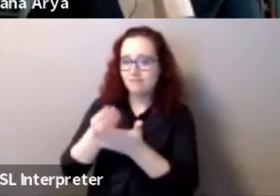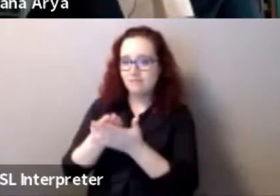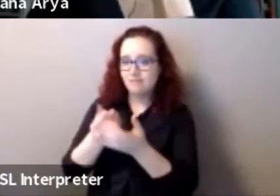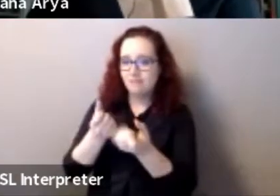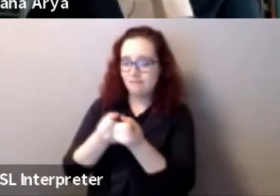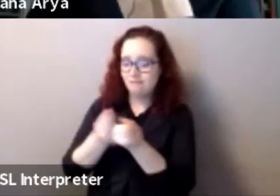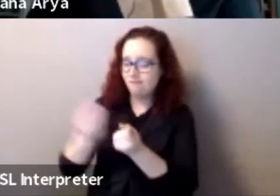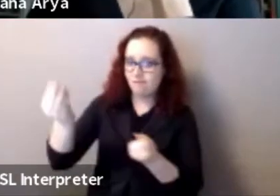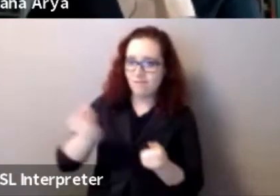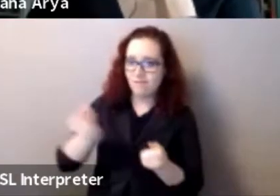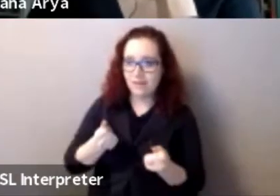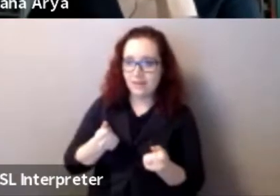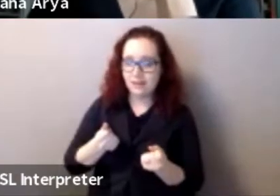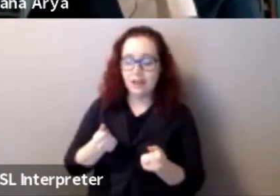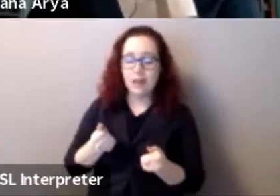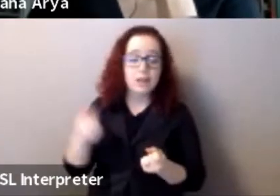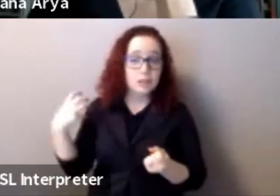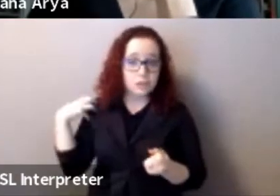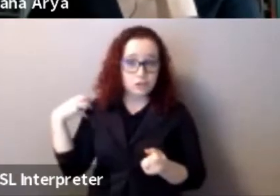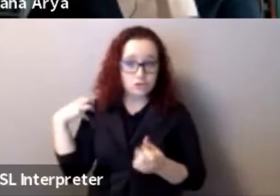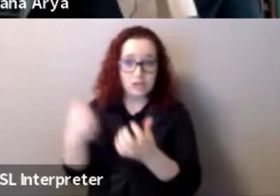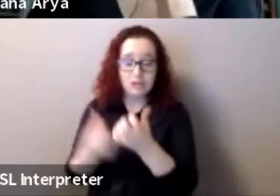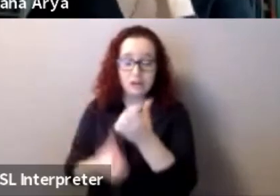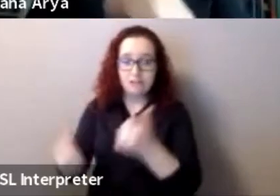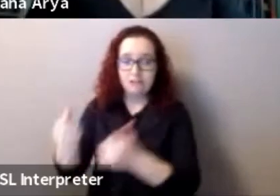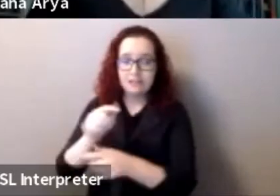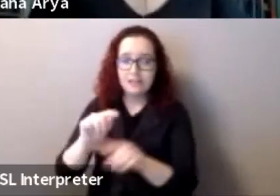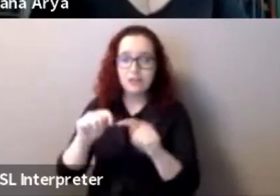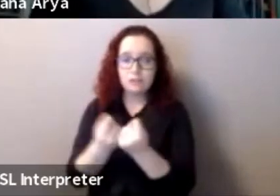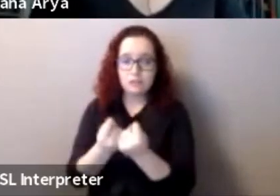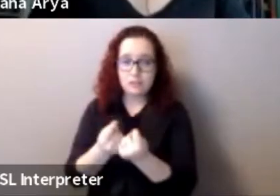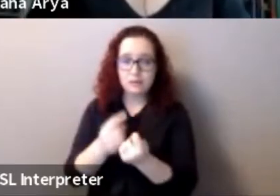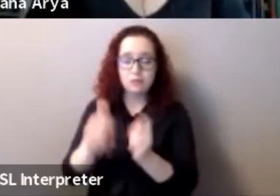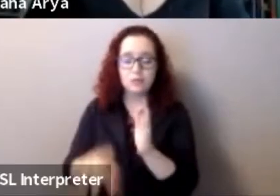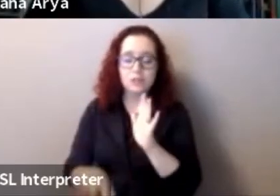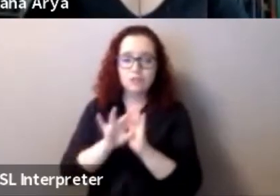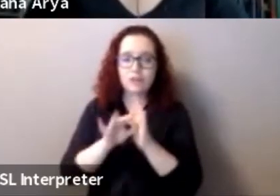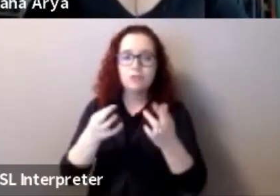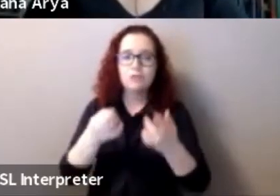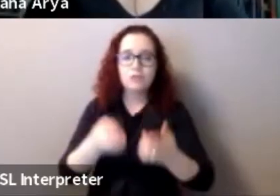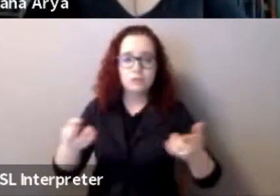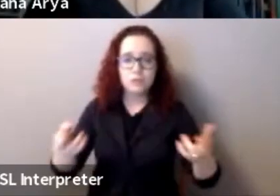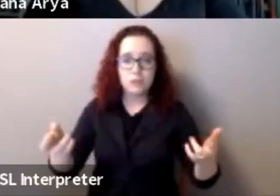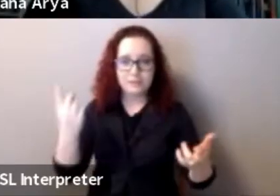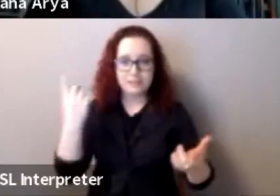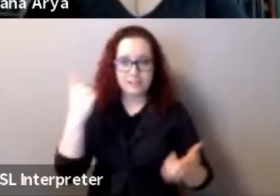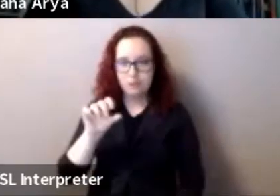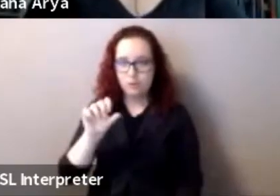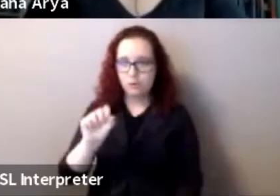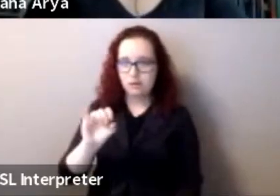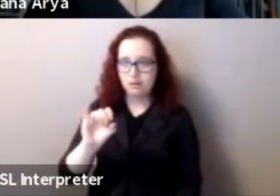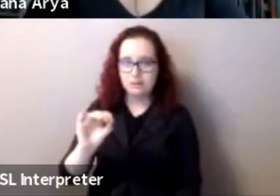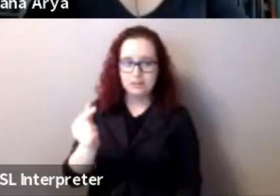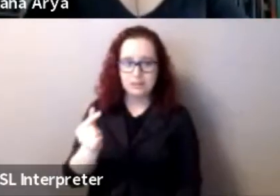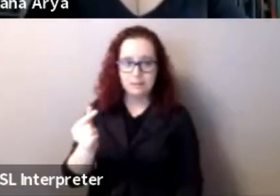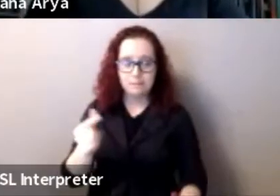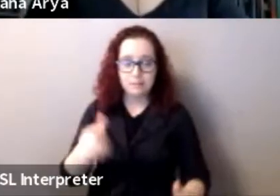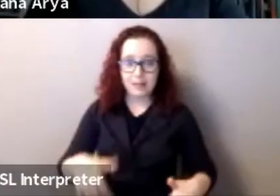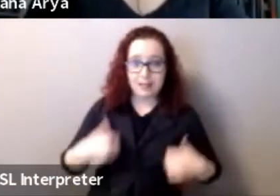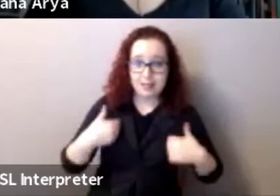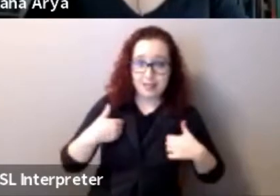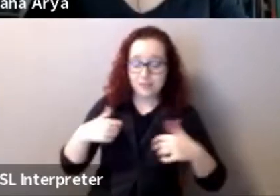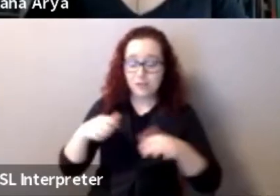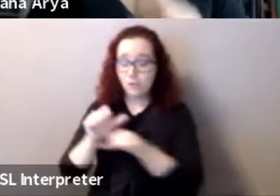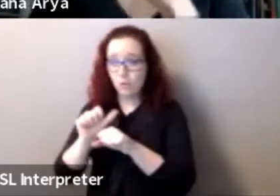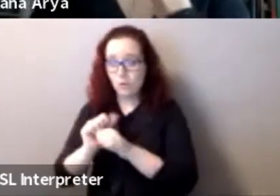and executive team, you have to also look for resources for your SIG, okay? Life career balance,